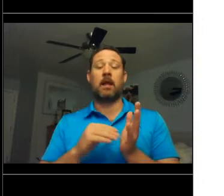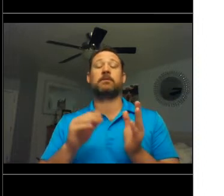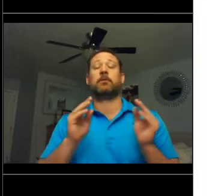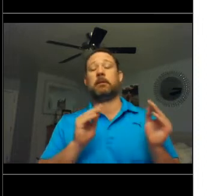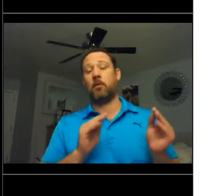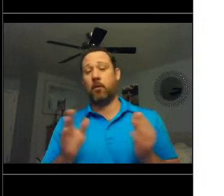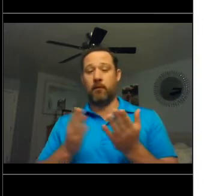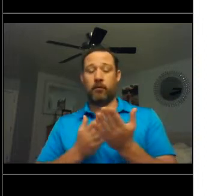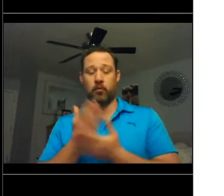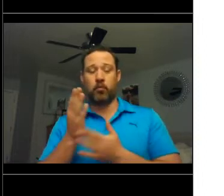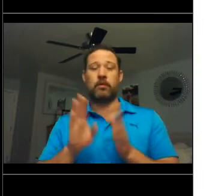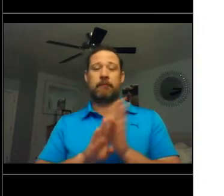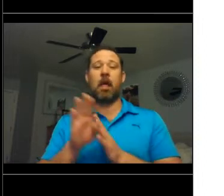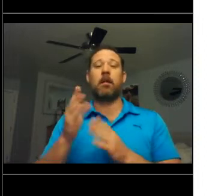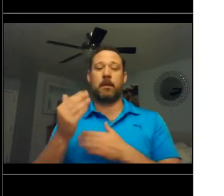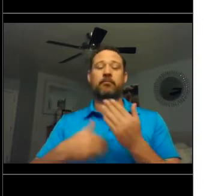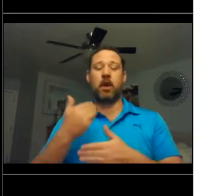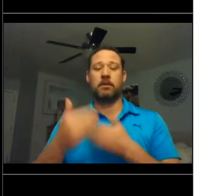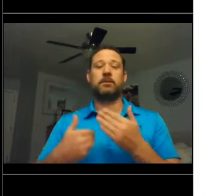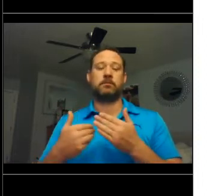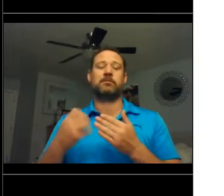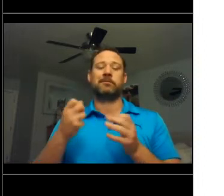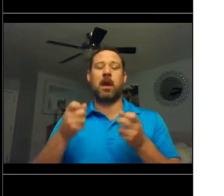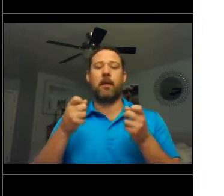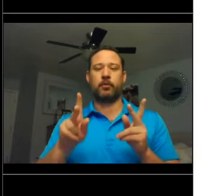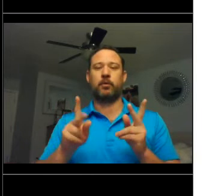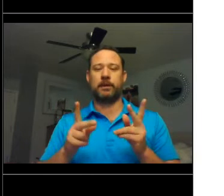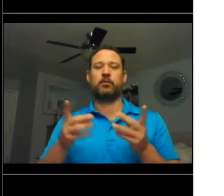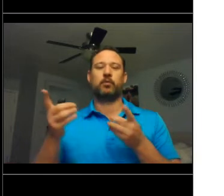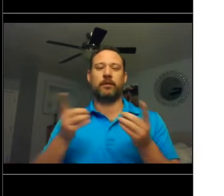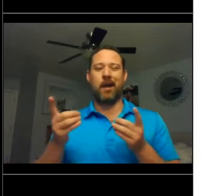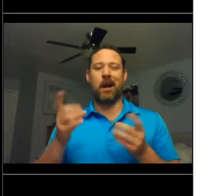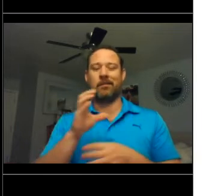development process, it's an opportunity to really define